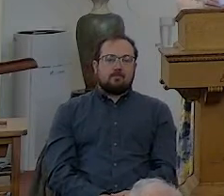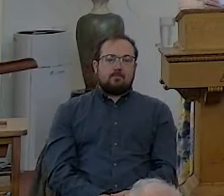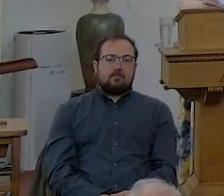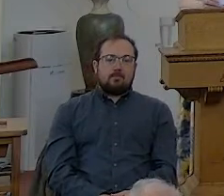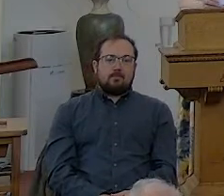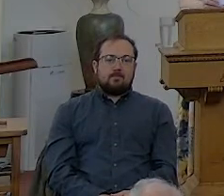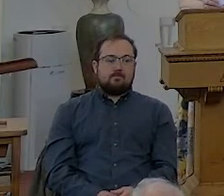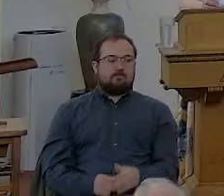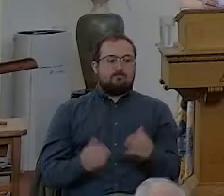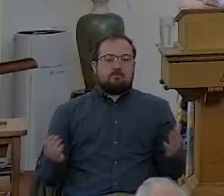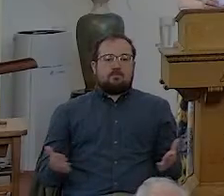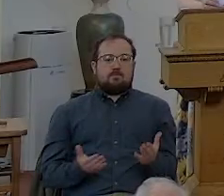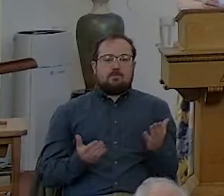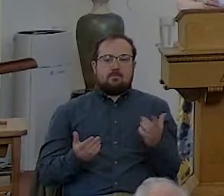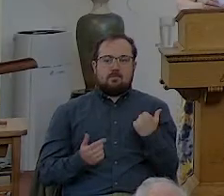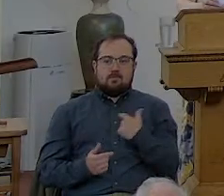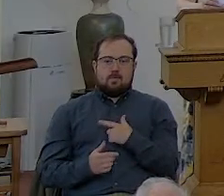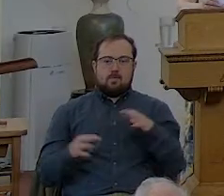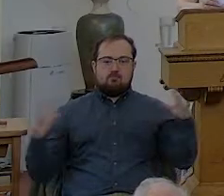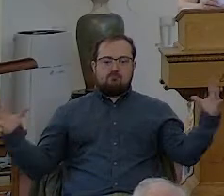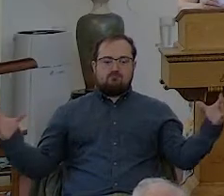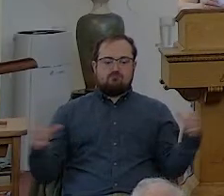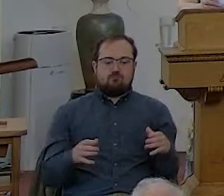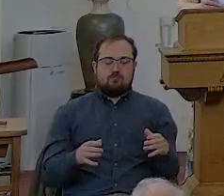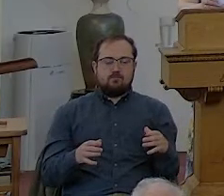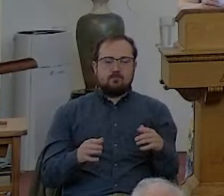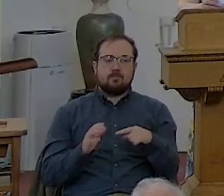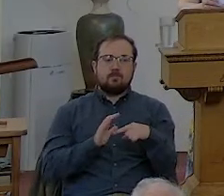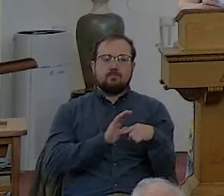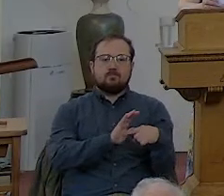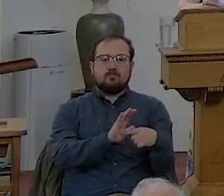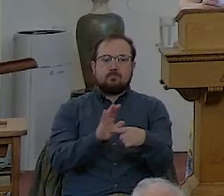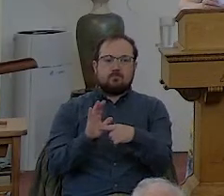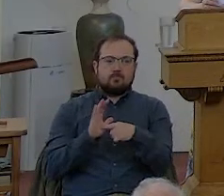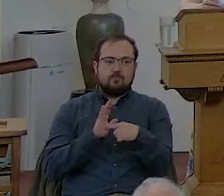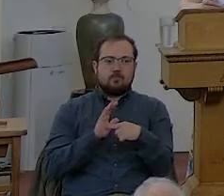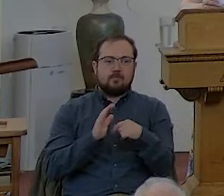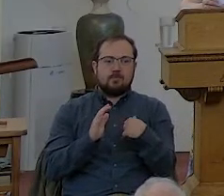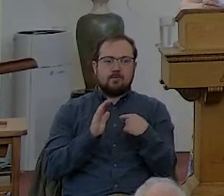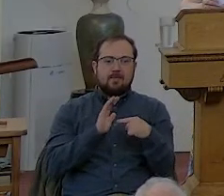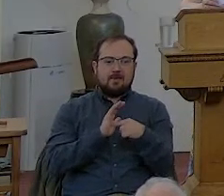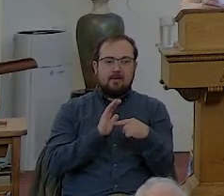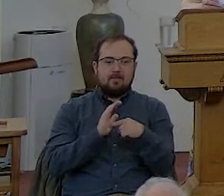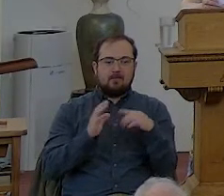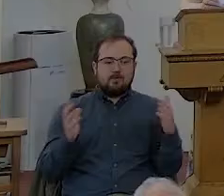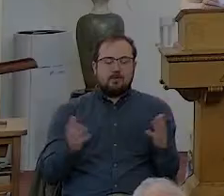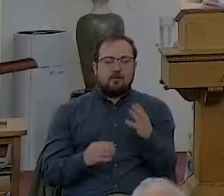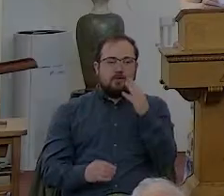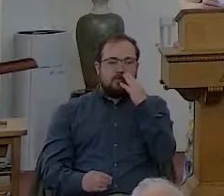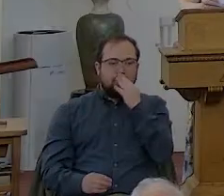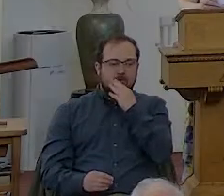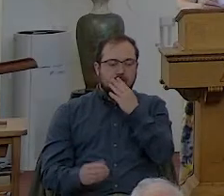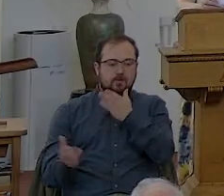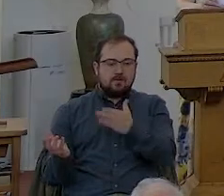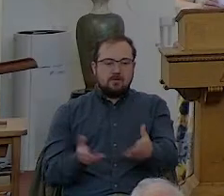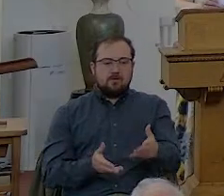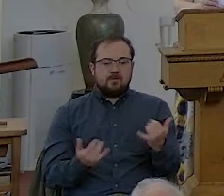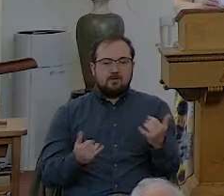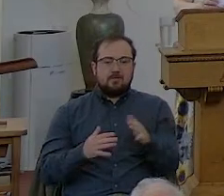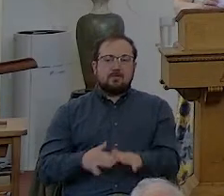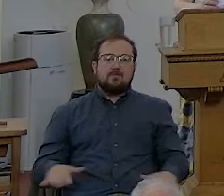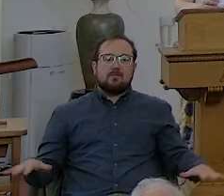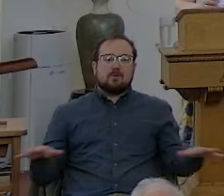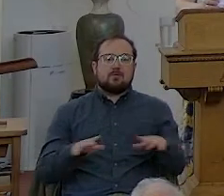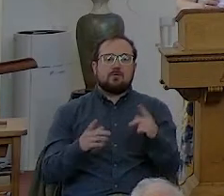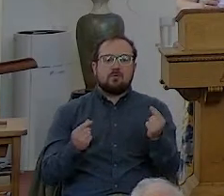So here we are today, bringing our own examples of foliage into the communal space, and doing